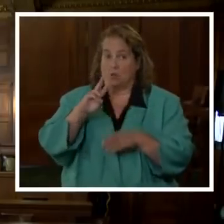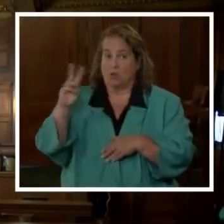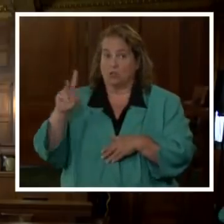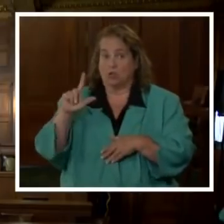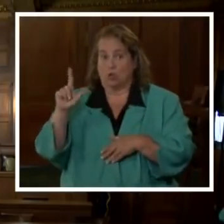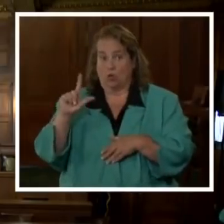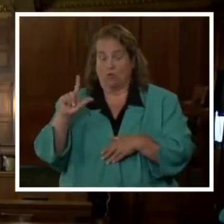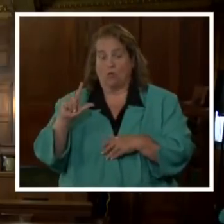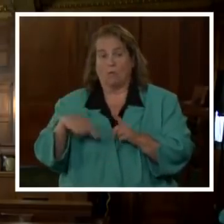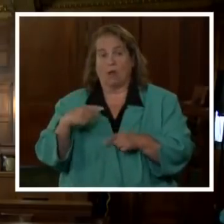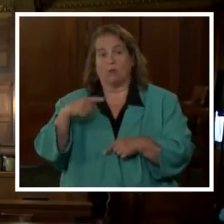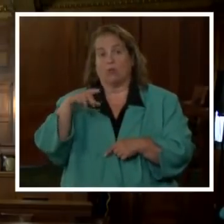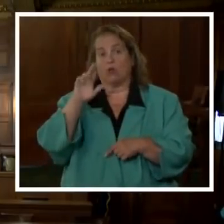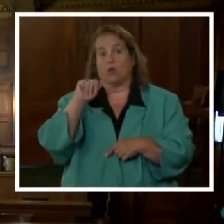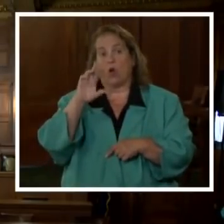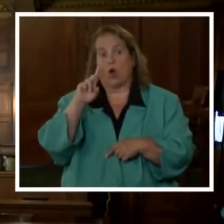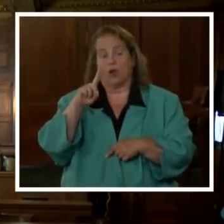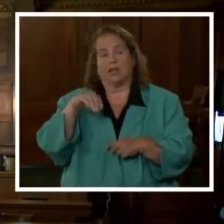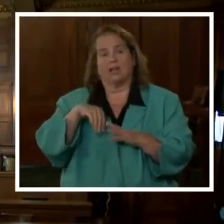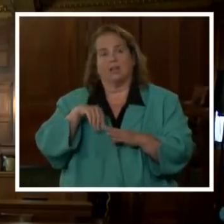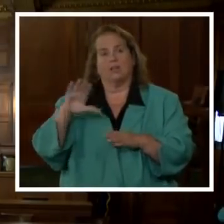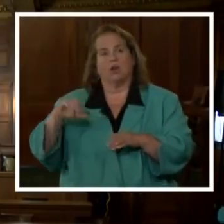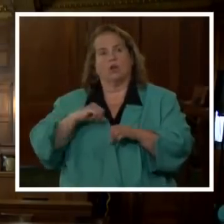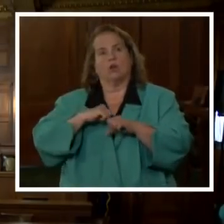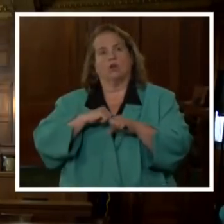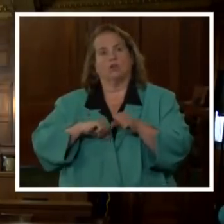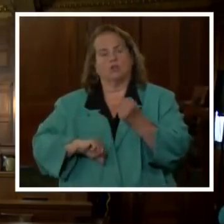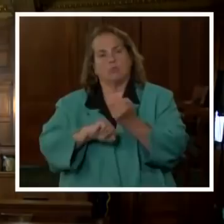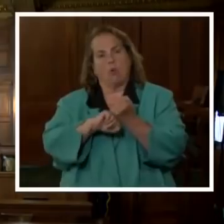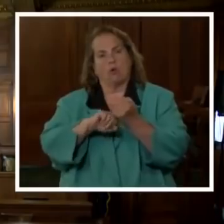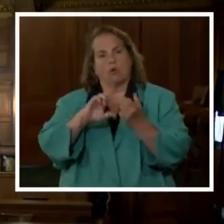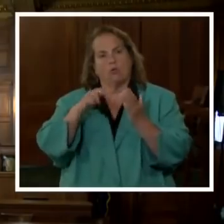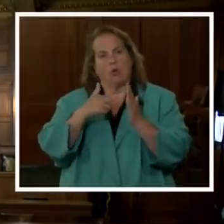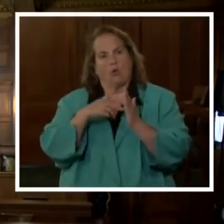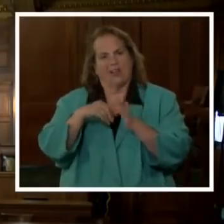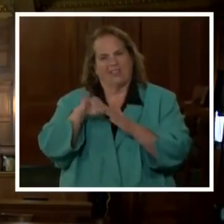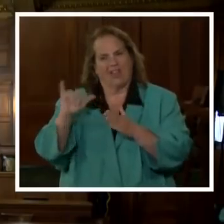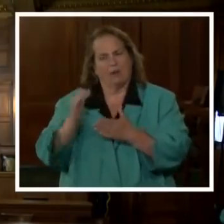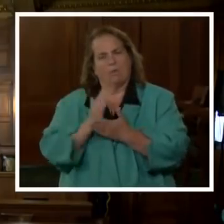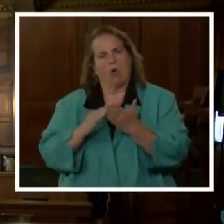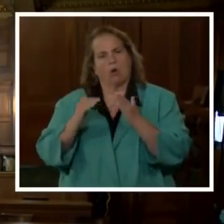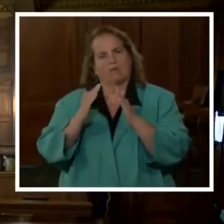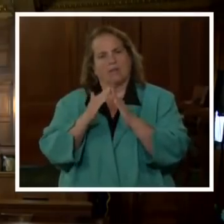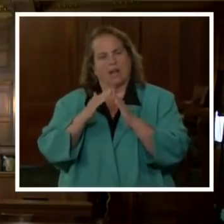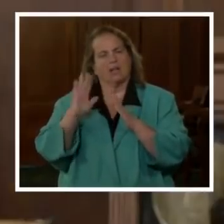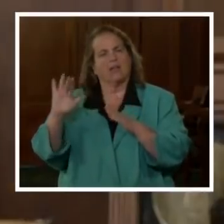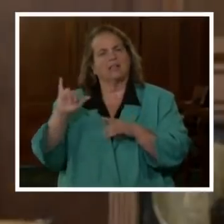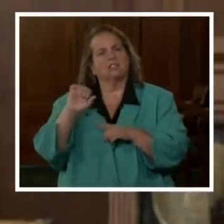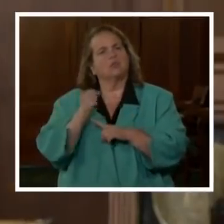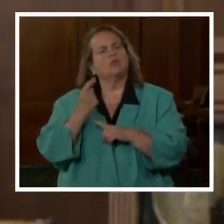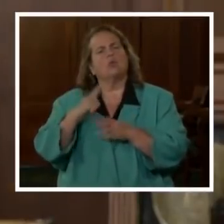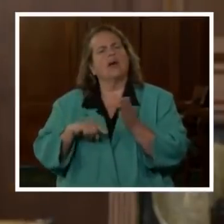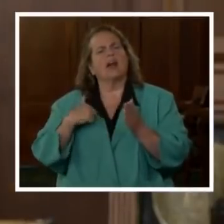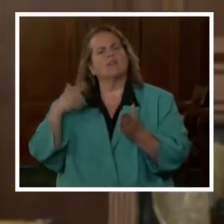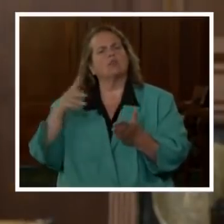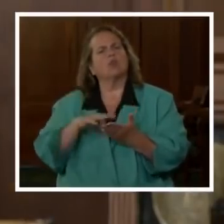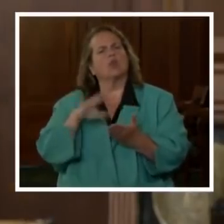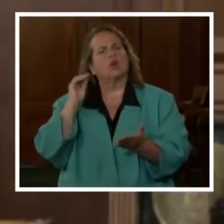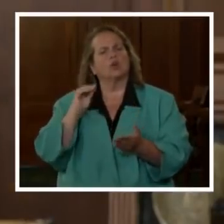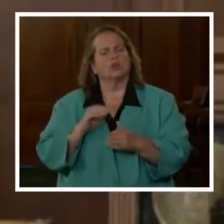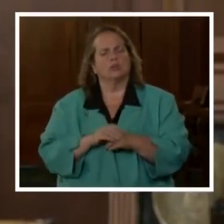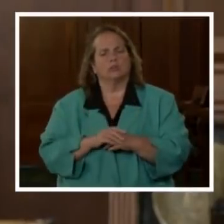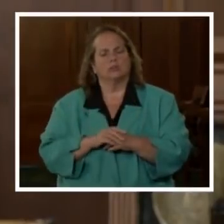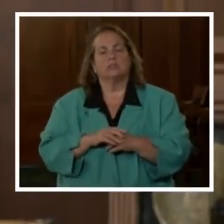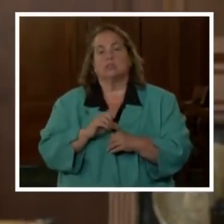Guard giving this forced role, why they're in that part of town in that kind of situation. What have you learned there? The question is